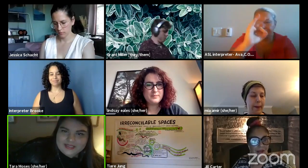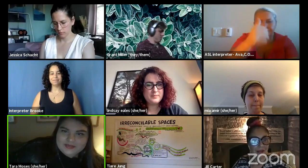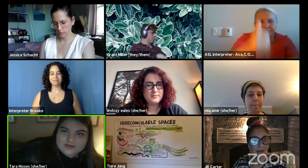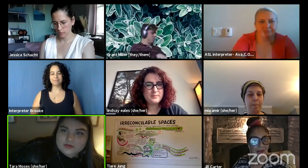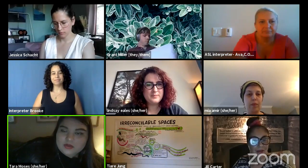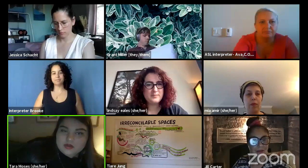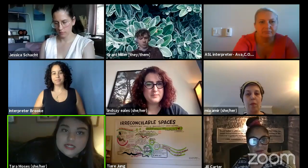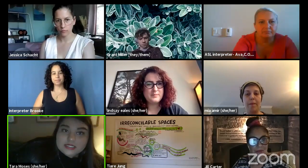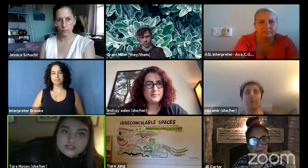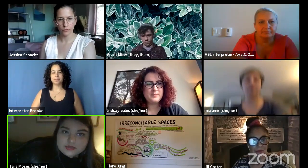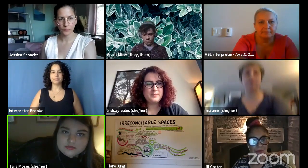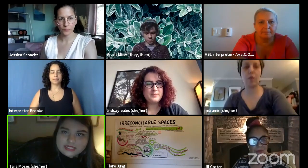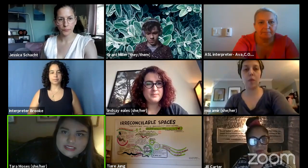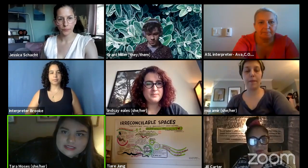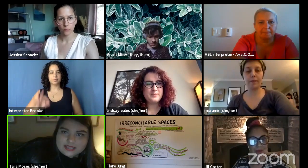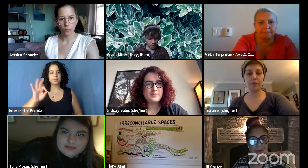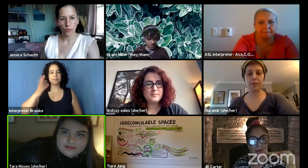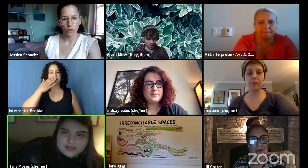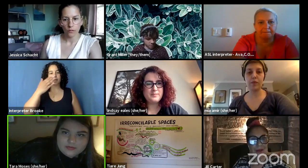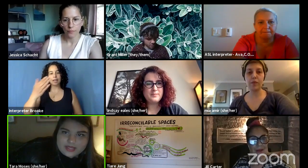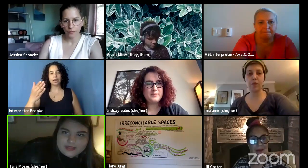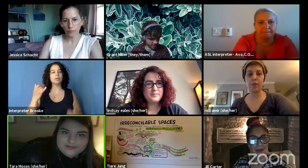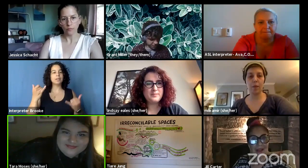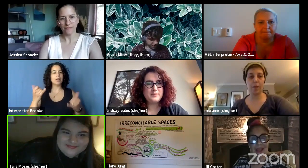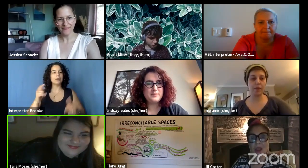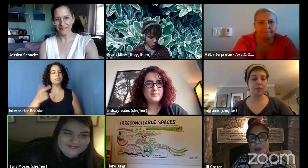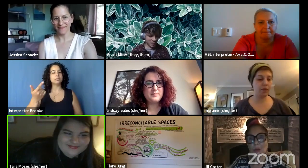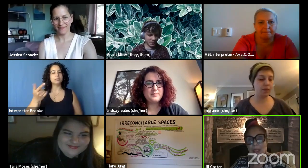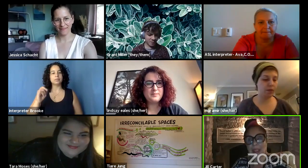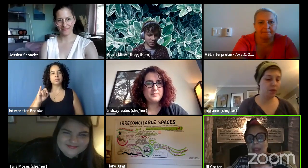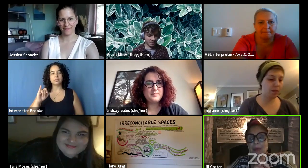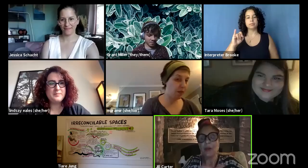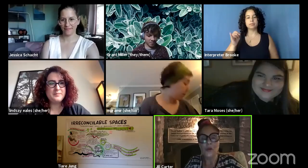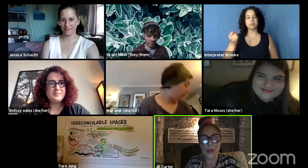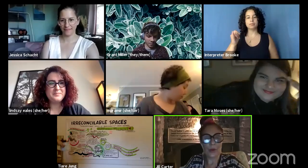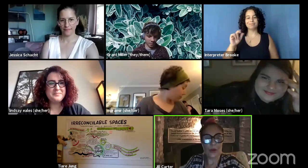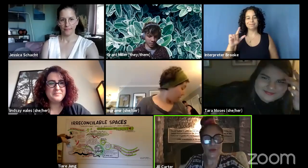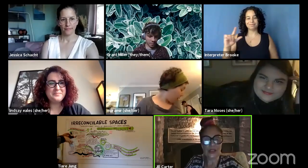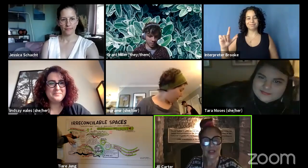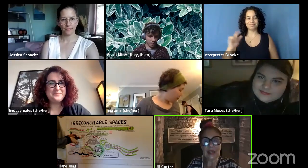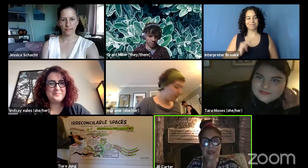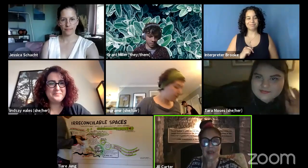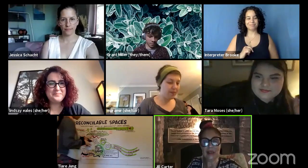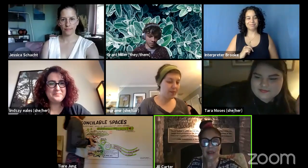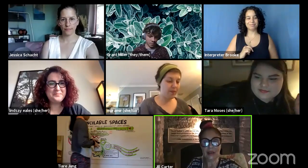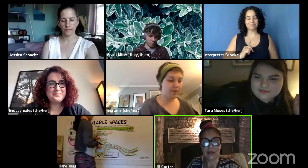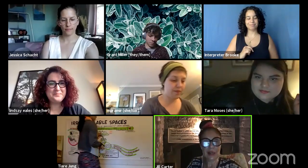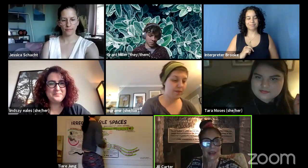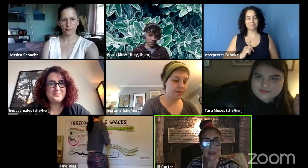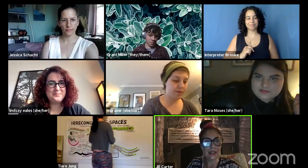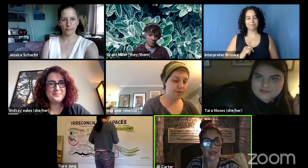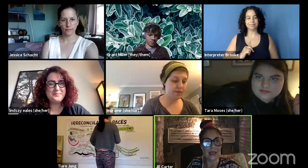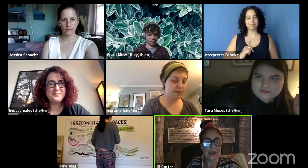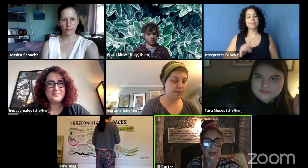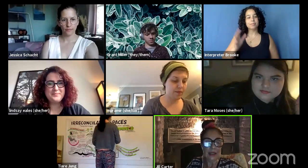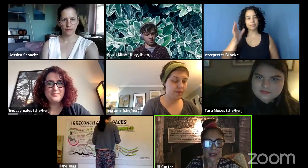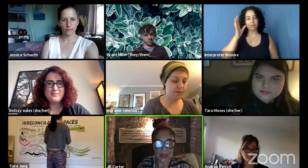Great. Thank you. All right, Jill, ready to take it back away. Okay, before we move into the